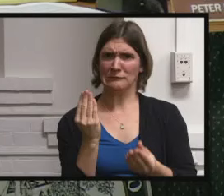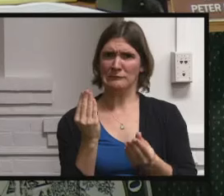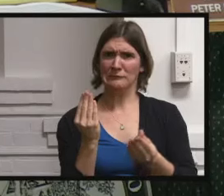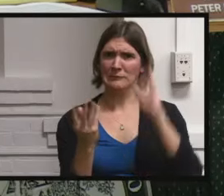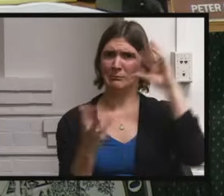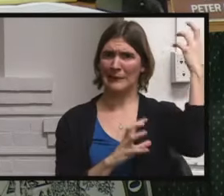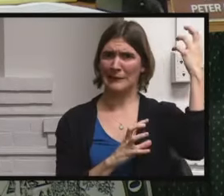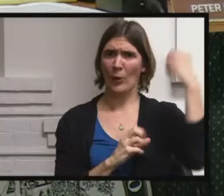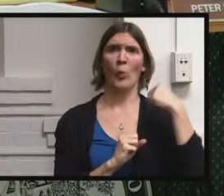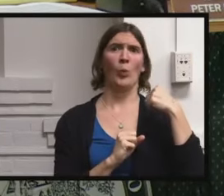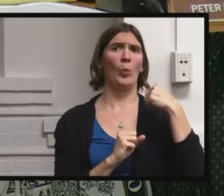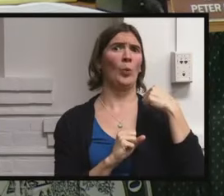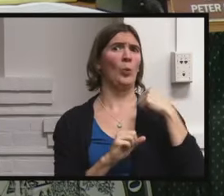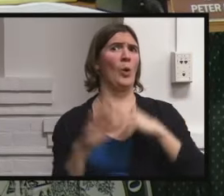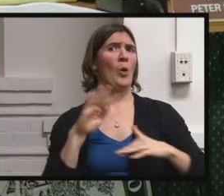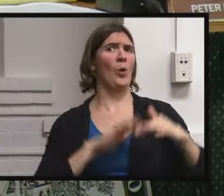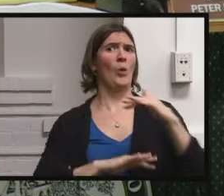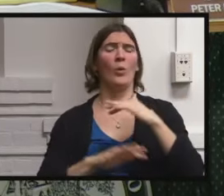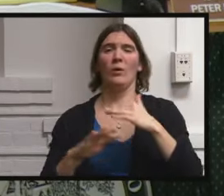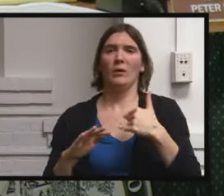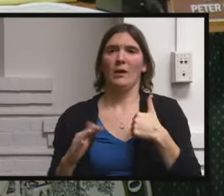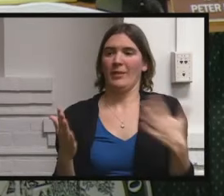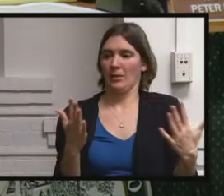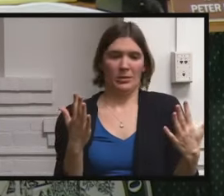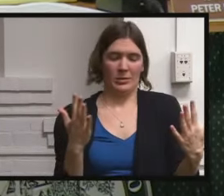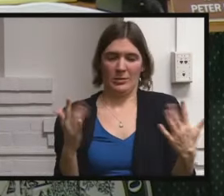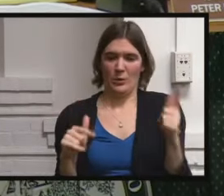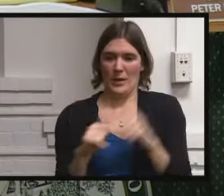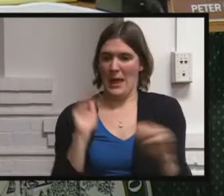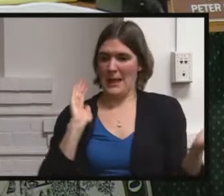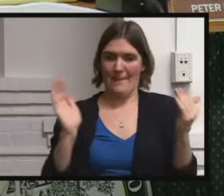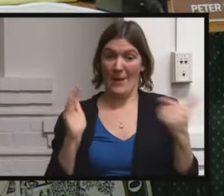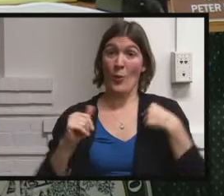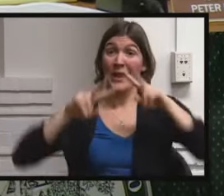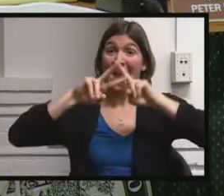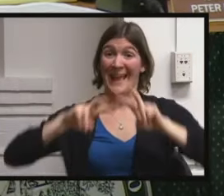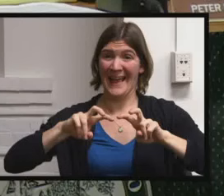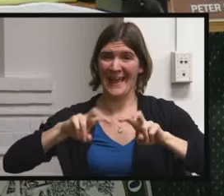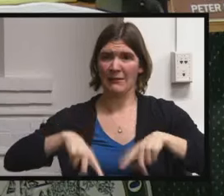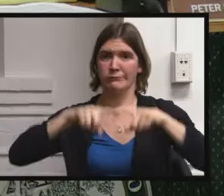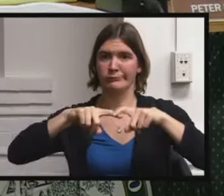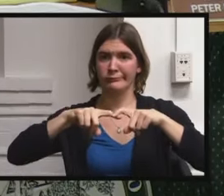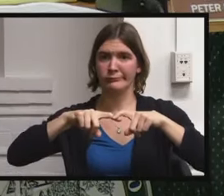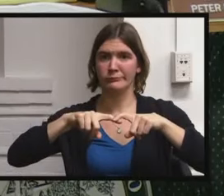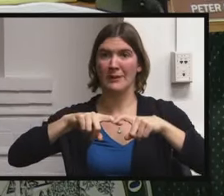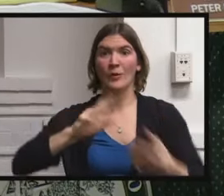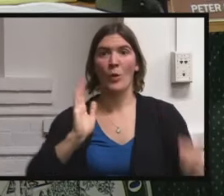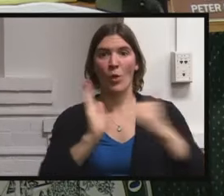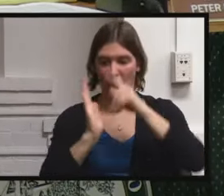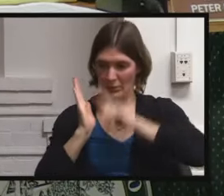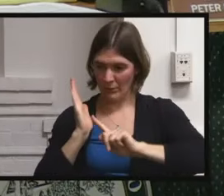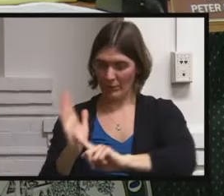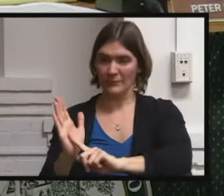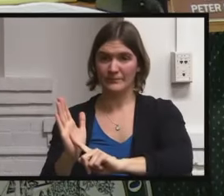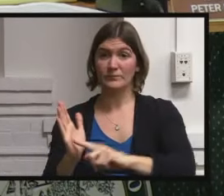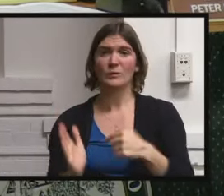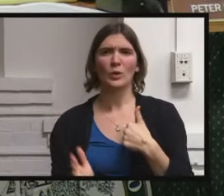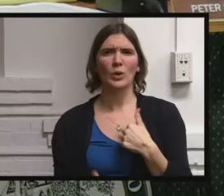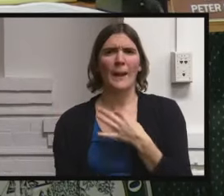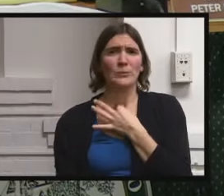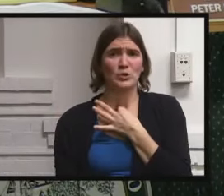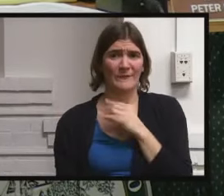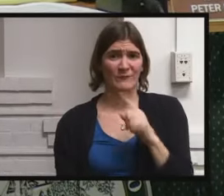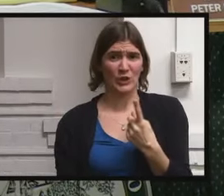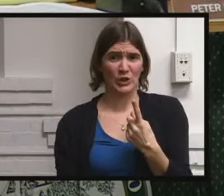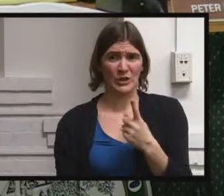totally scuttled our ability to do that analysis. And so the first inquiry I have